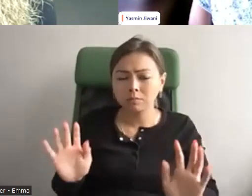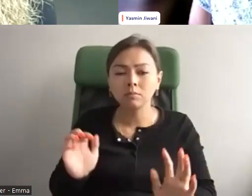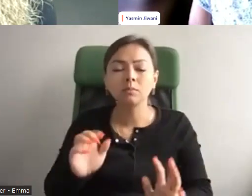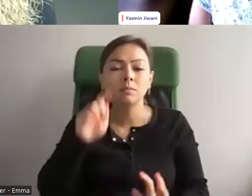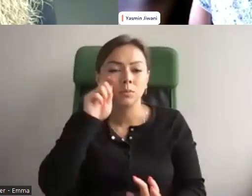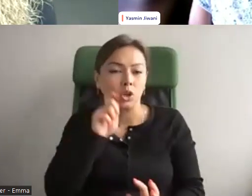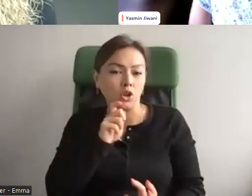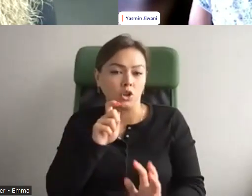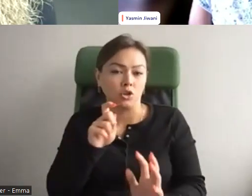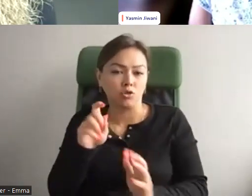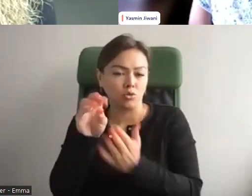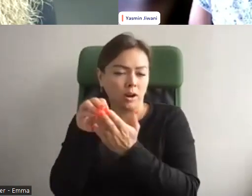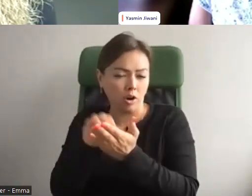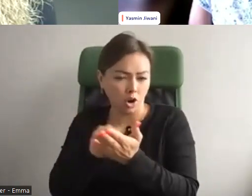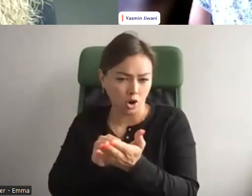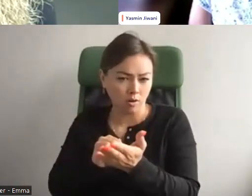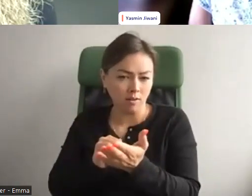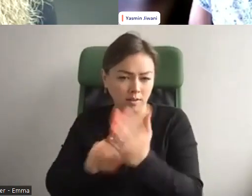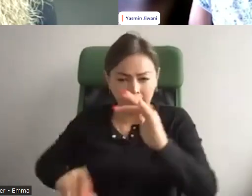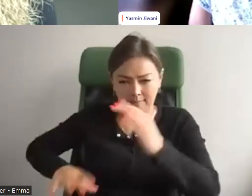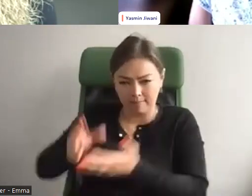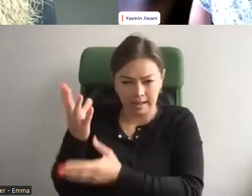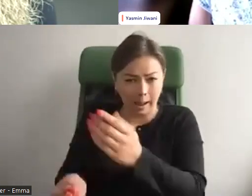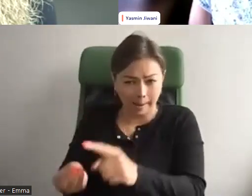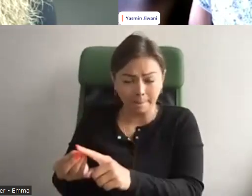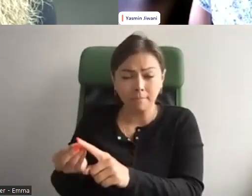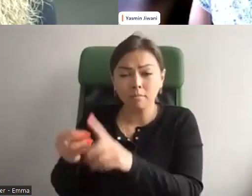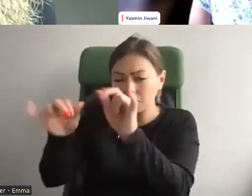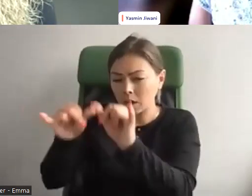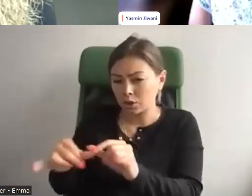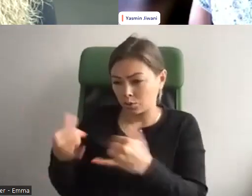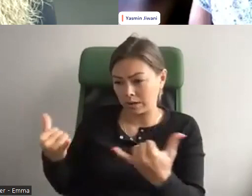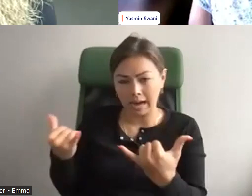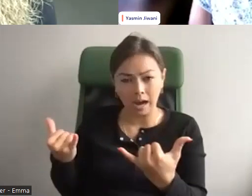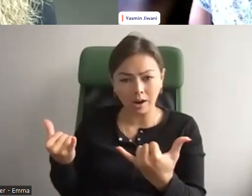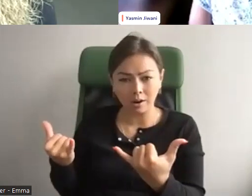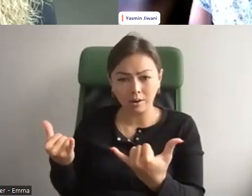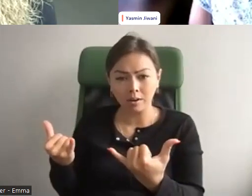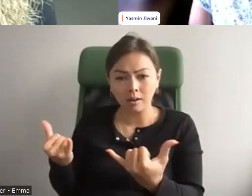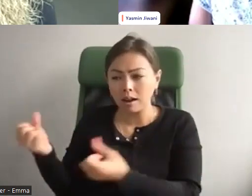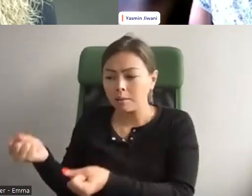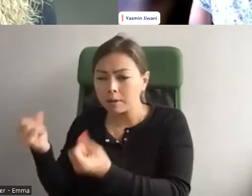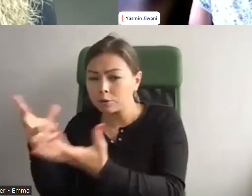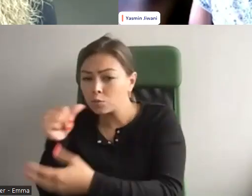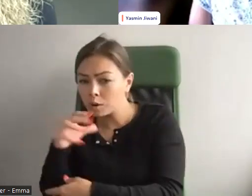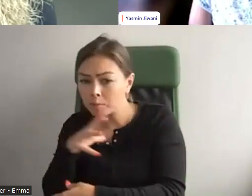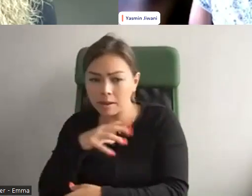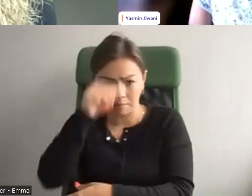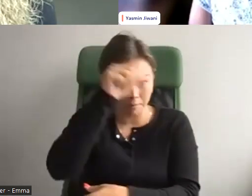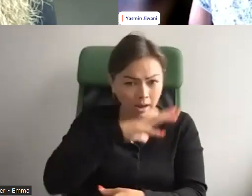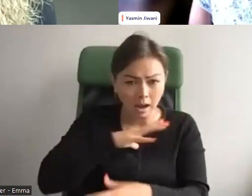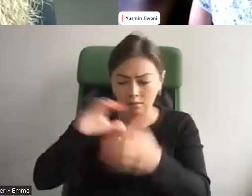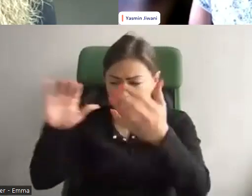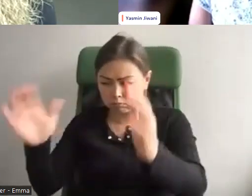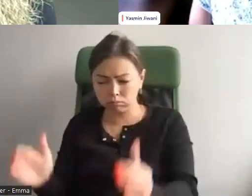forgot to share that, allows us to measure in real time the ratio of men and women being quoted in Canada's most influential media. And